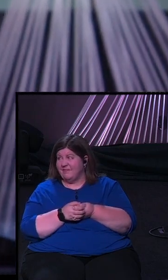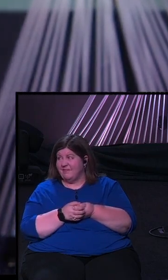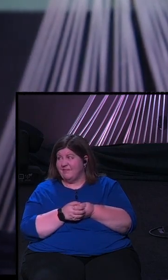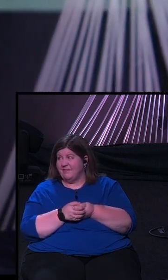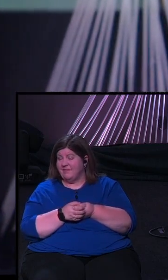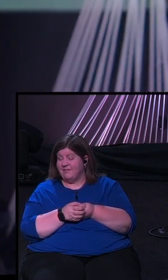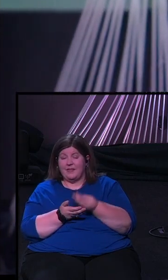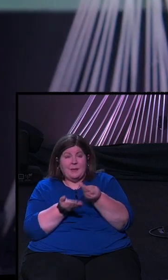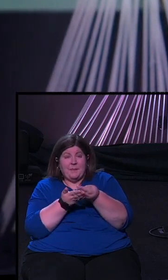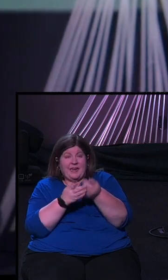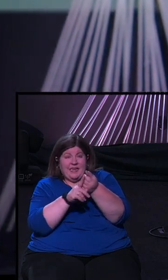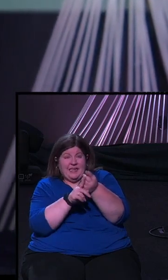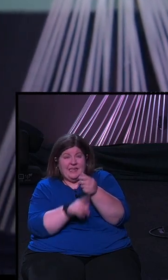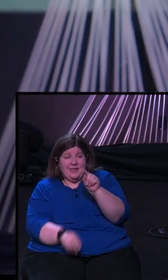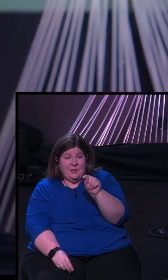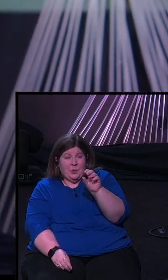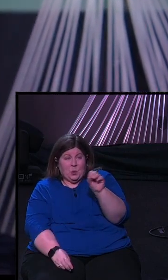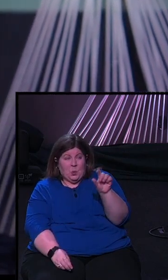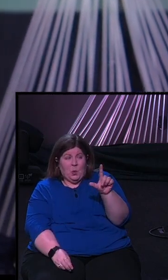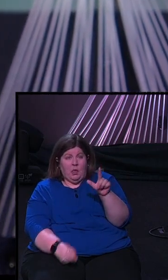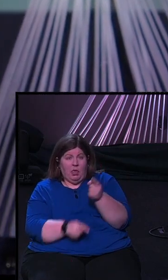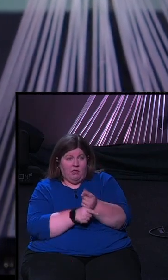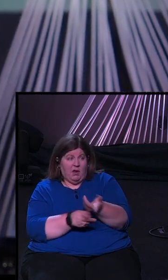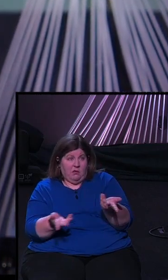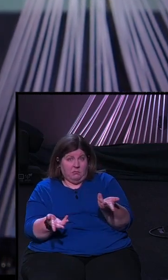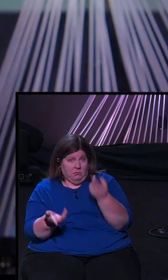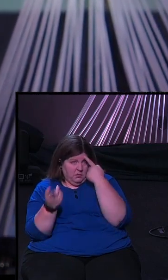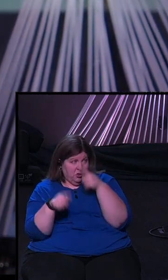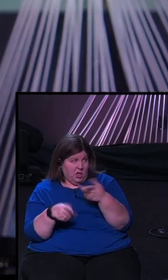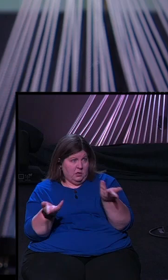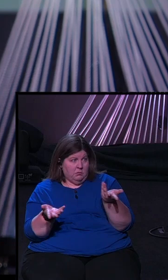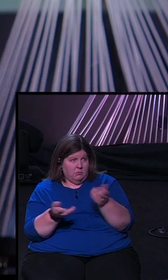money is a tool. Right? We agree?